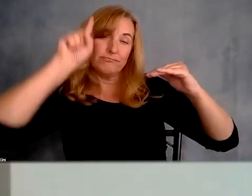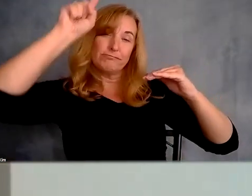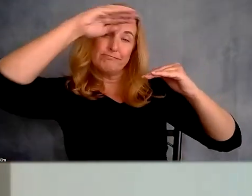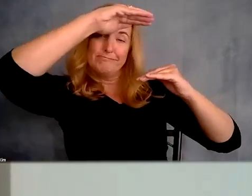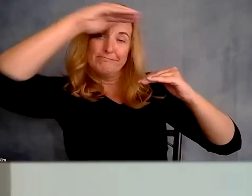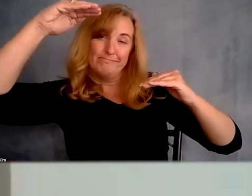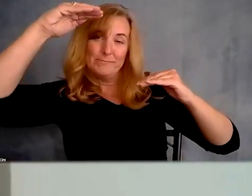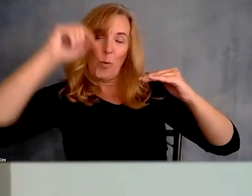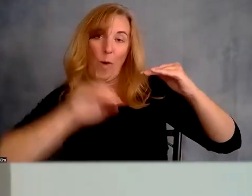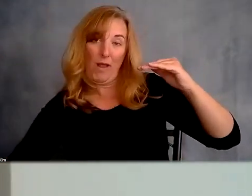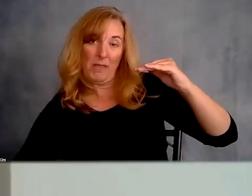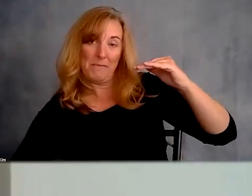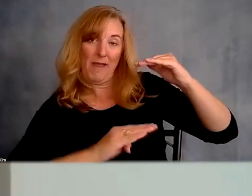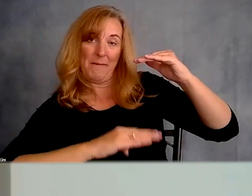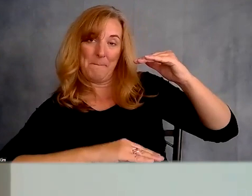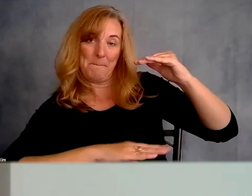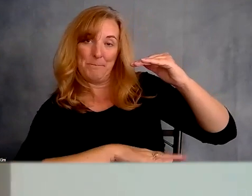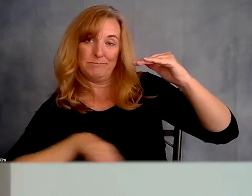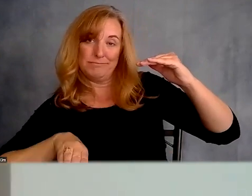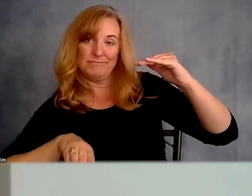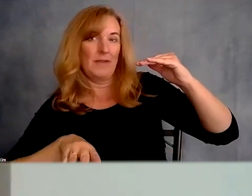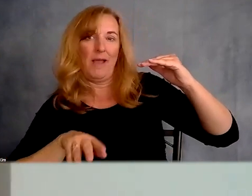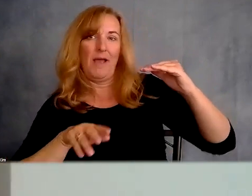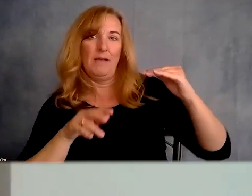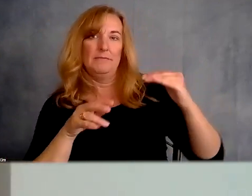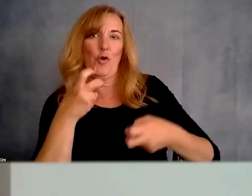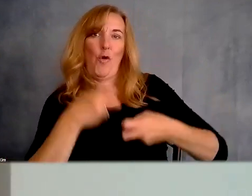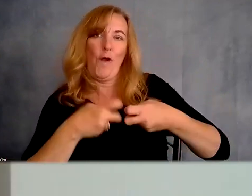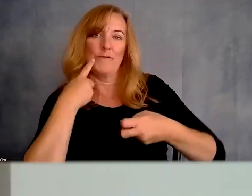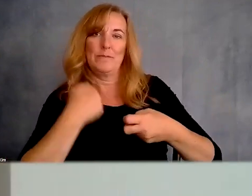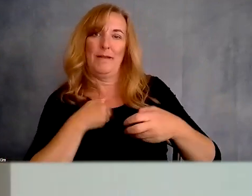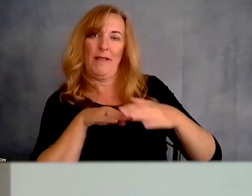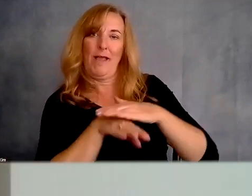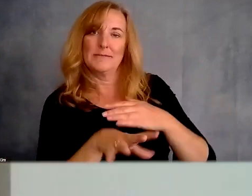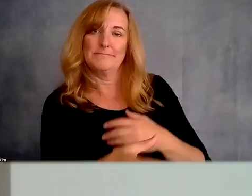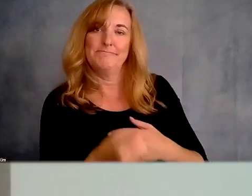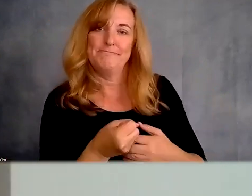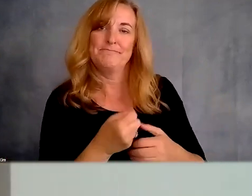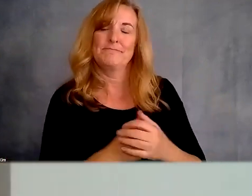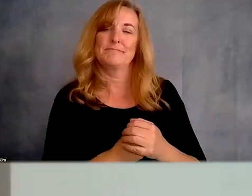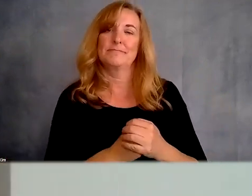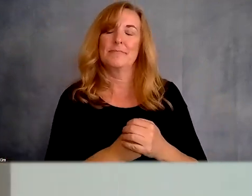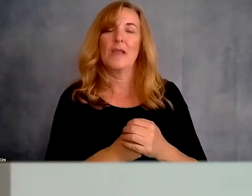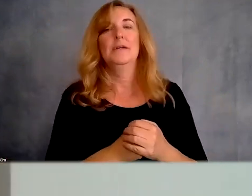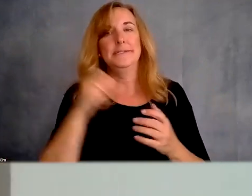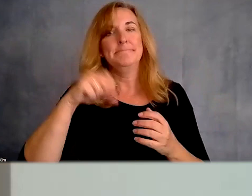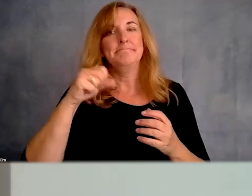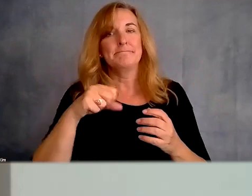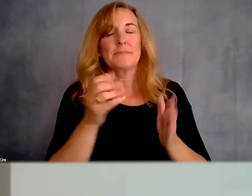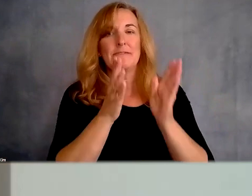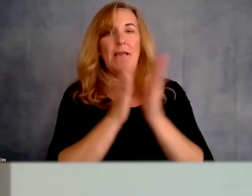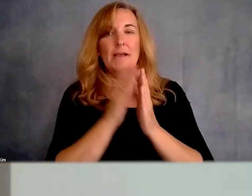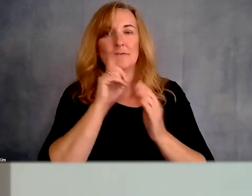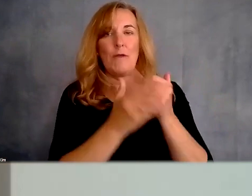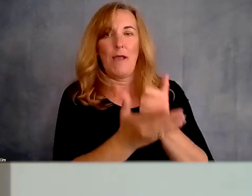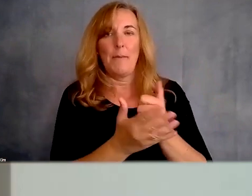bottom shelf, I have difficulty accessing them. And so I have to ask for help. And she